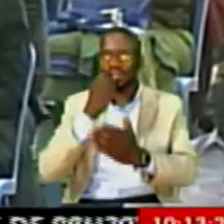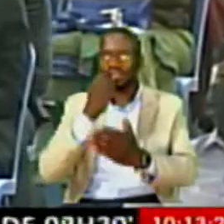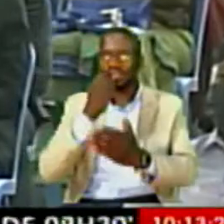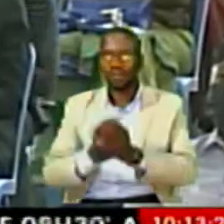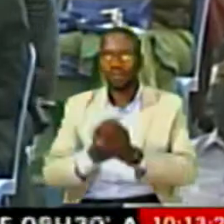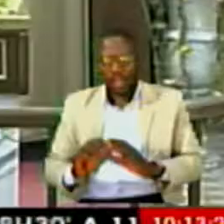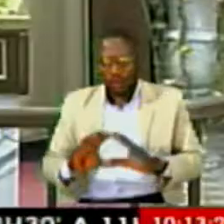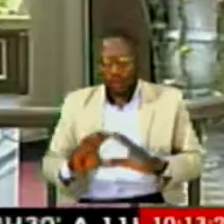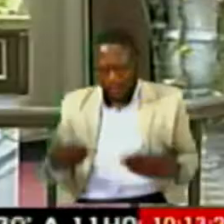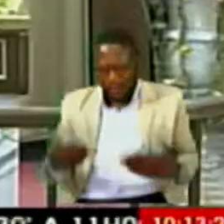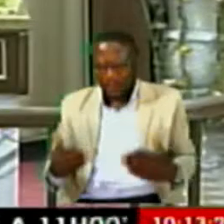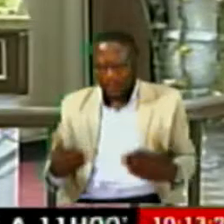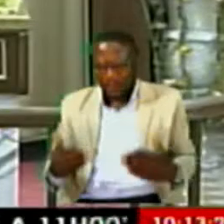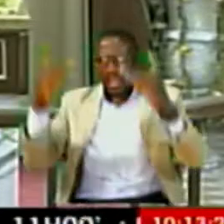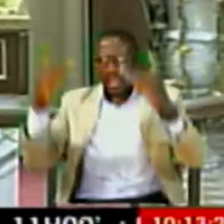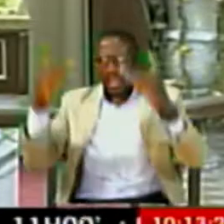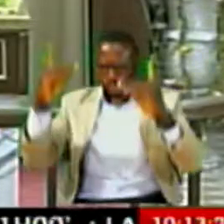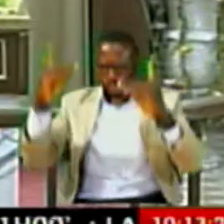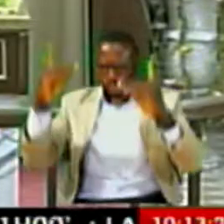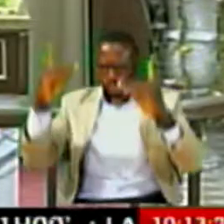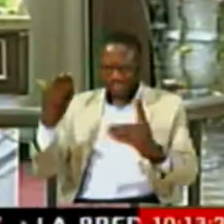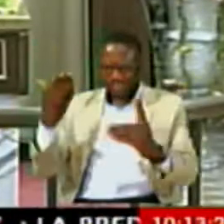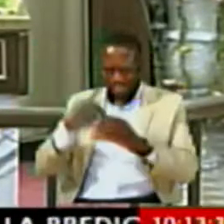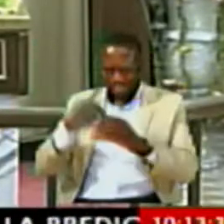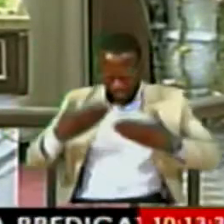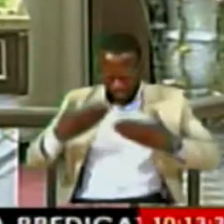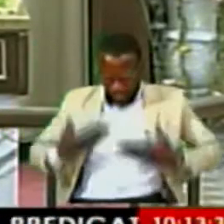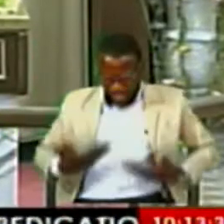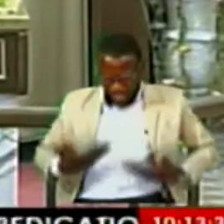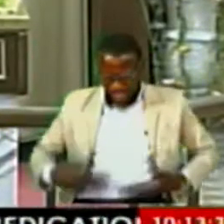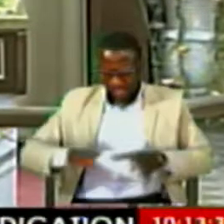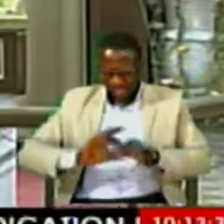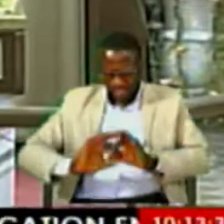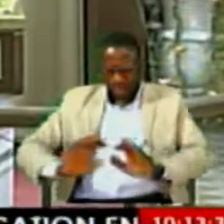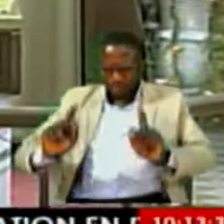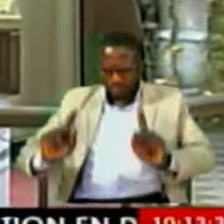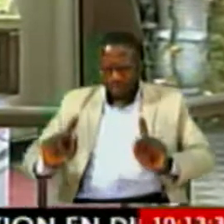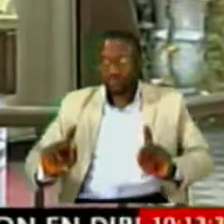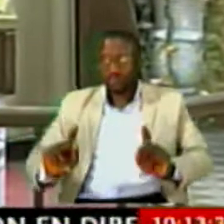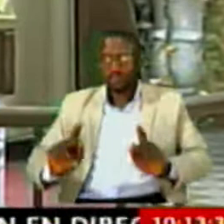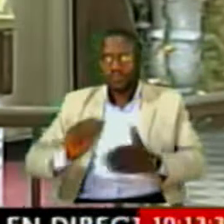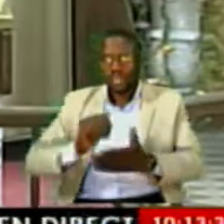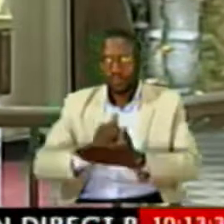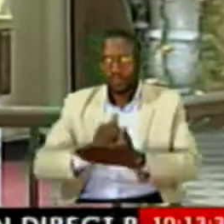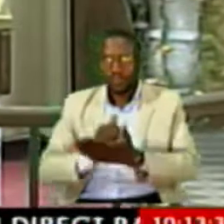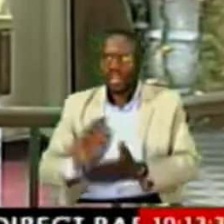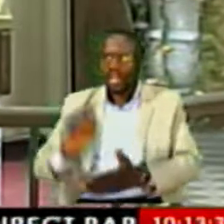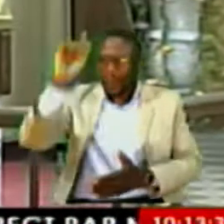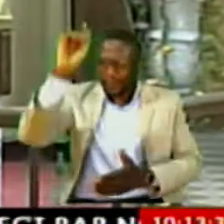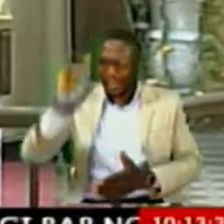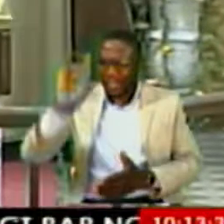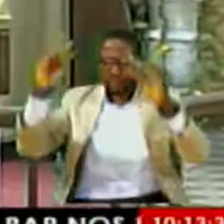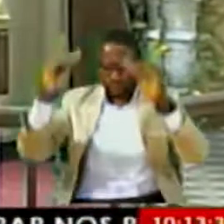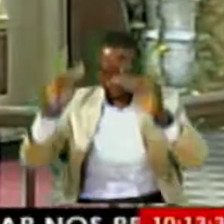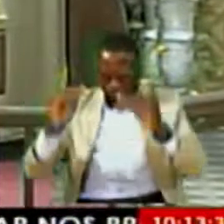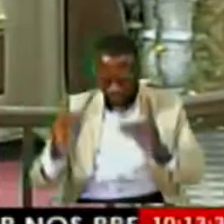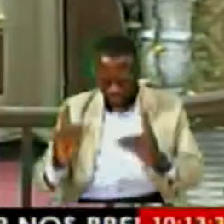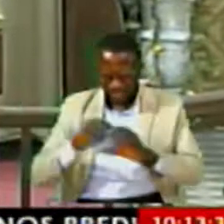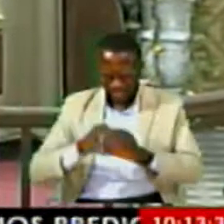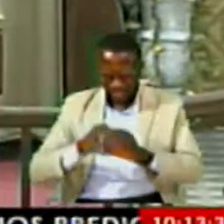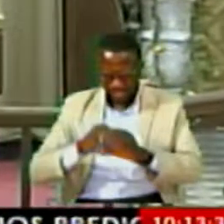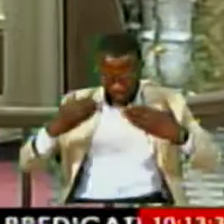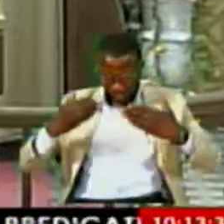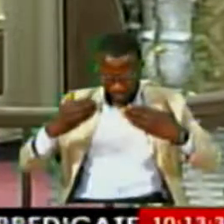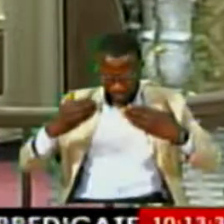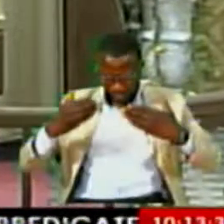he would come in the body of flesh. Amen. Amen. Il devait venir dans un corps de chair. He should come in the body of